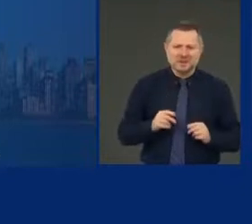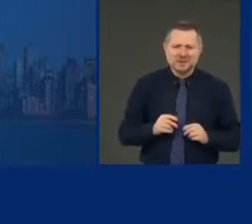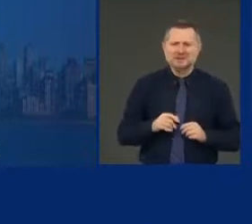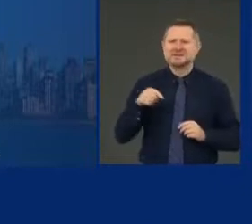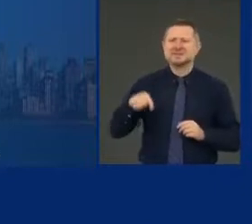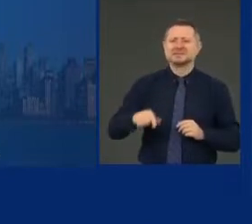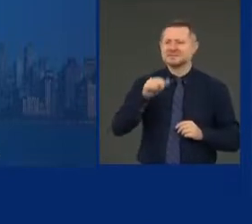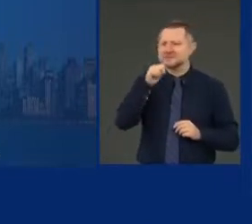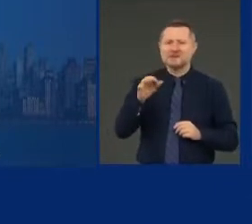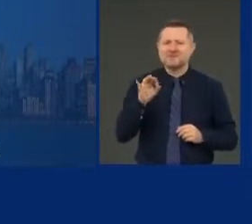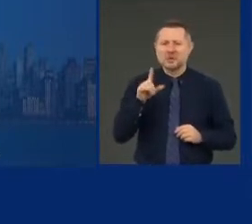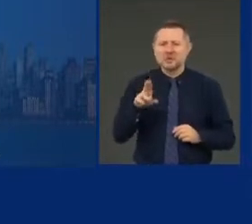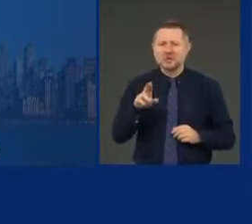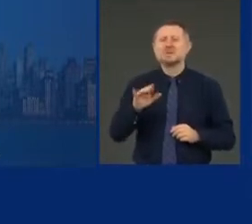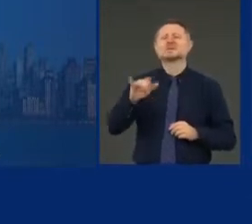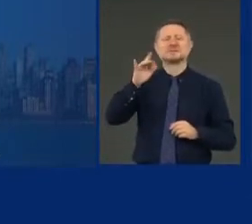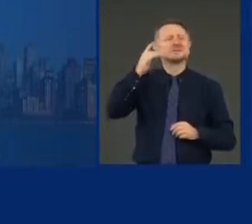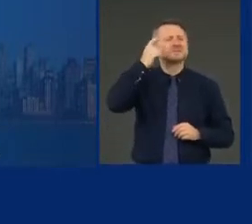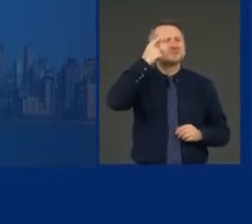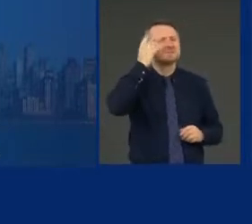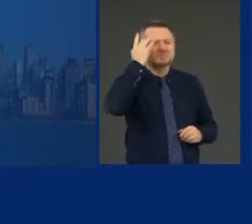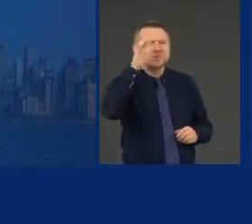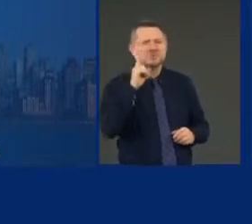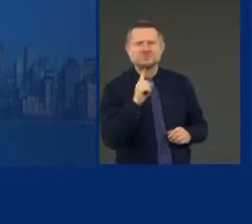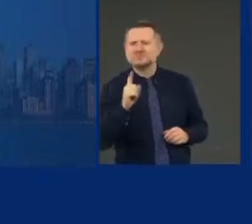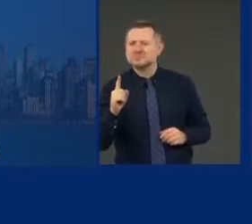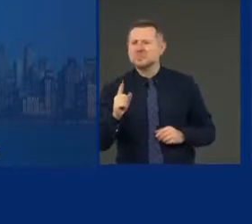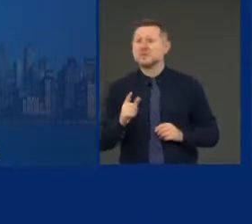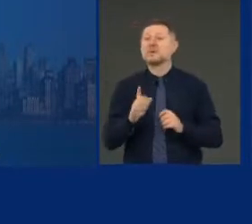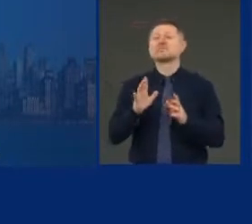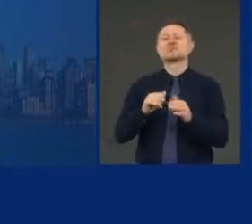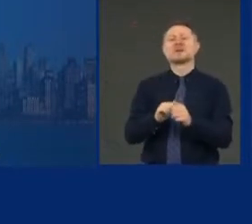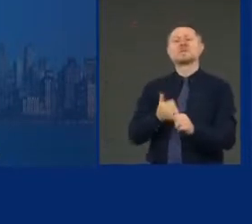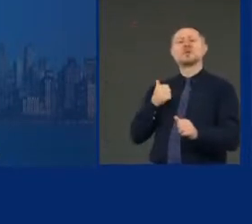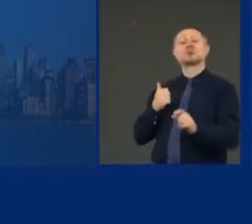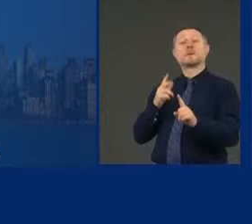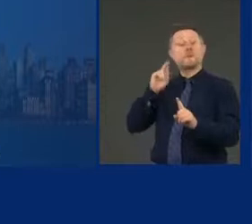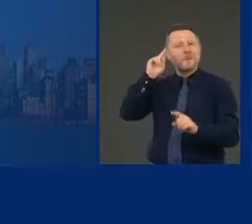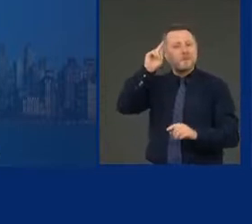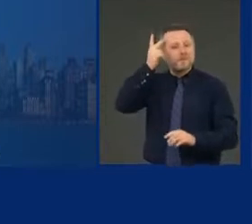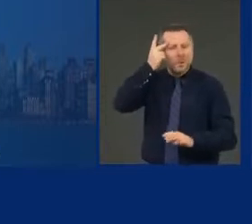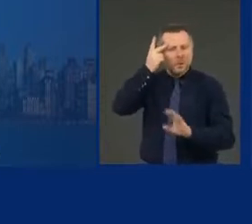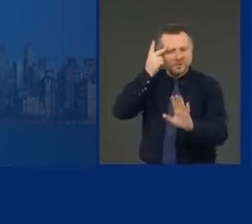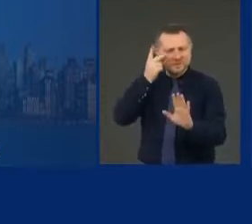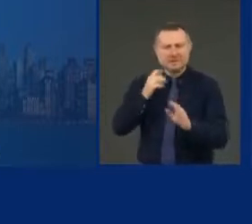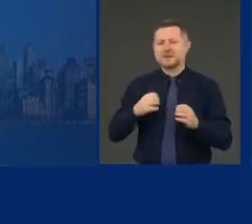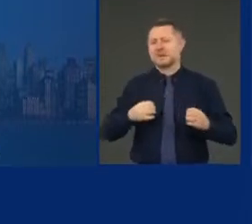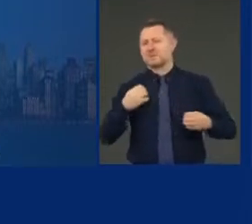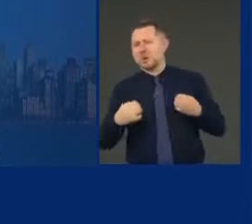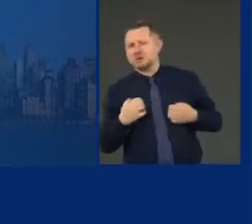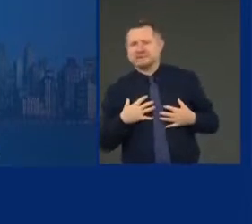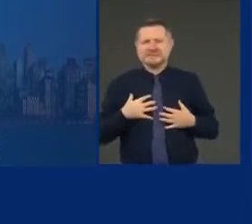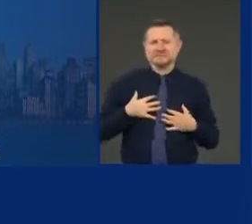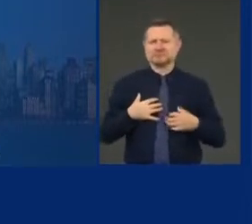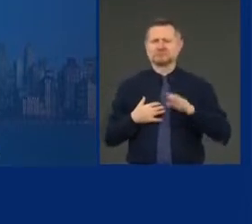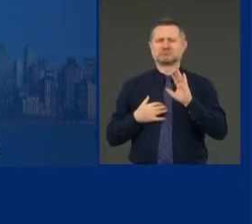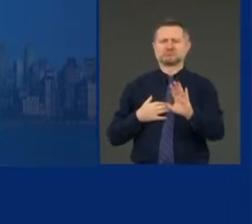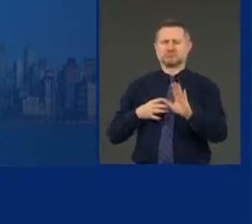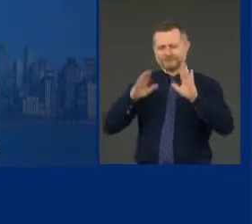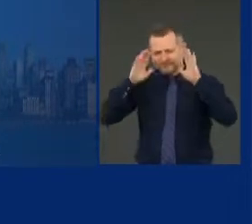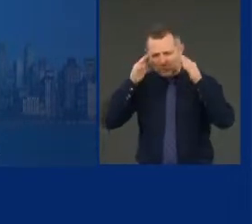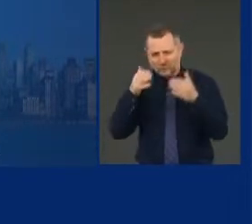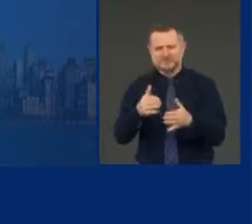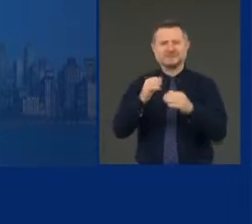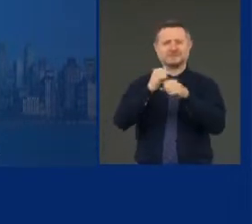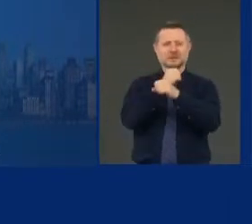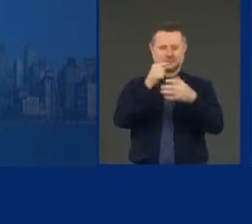smart and avoid the politics and avoid the emotion and stay on the data. And when we get to these